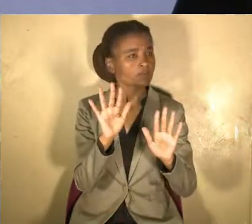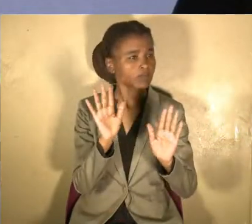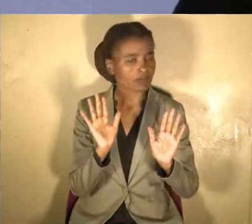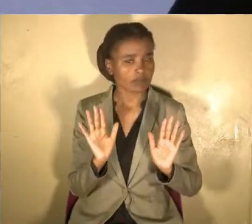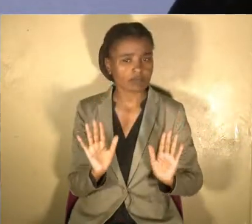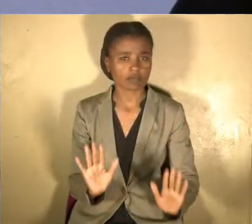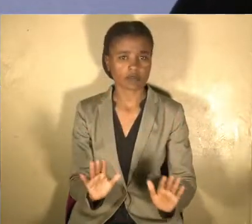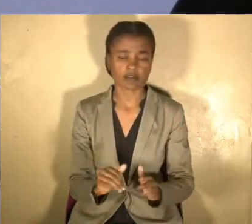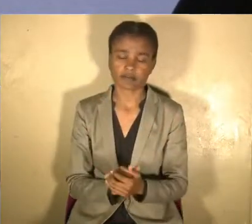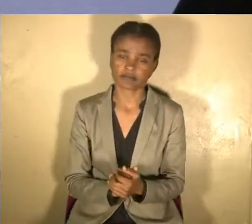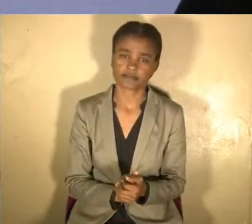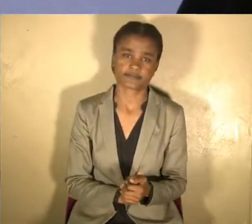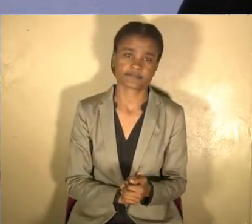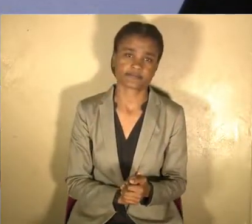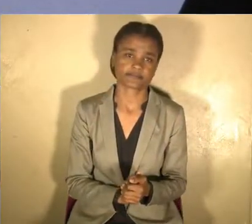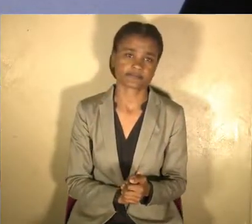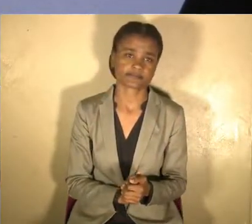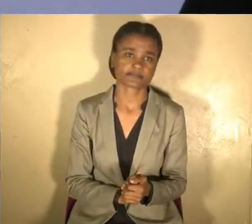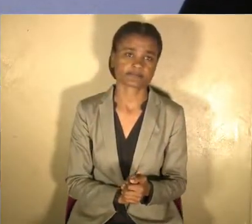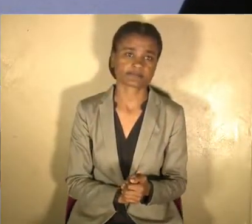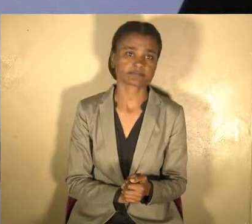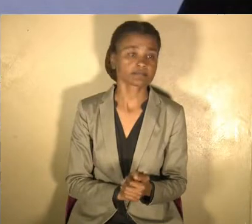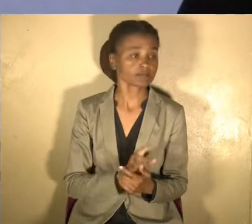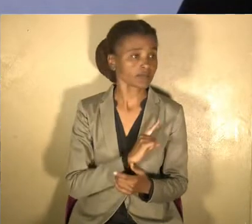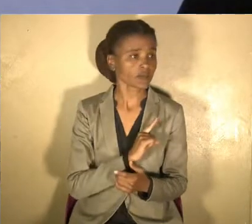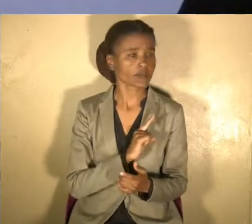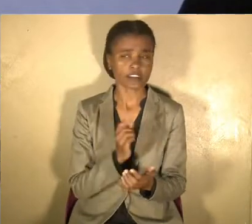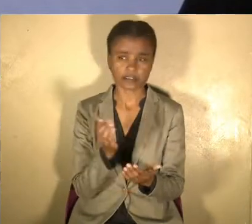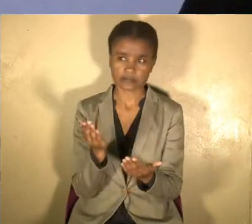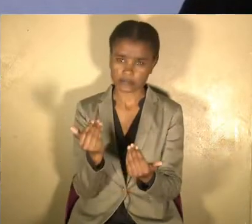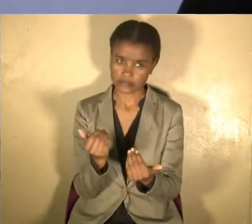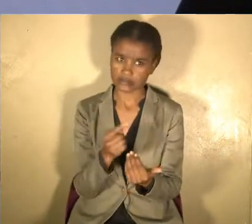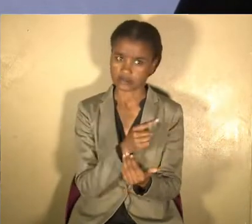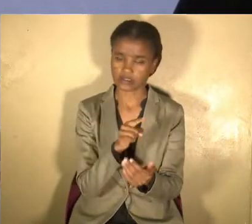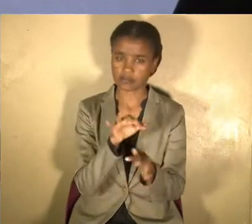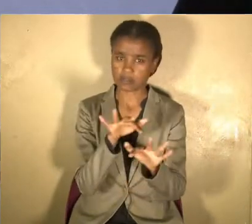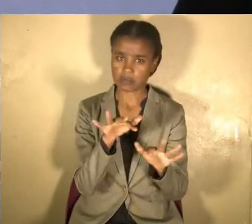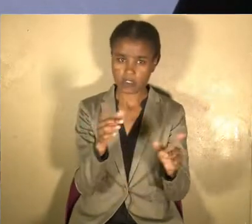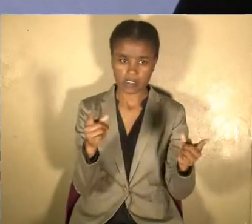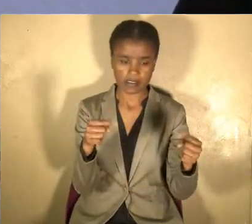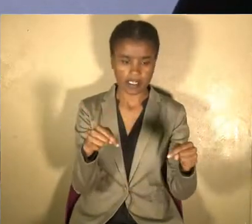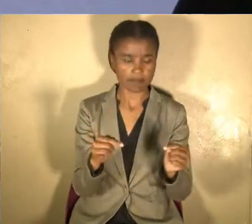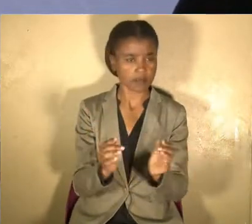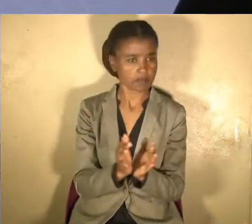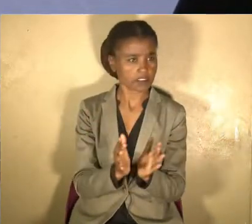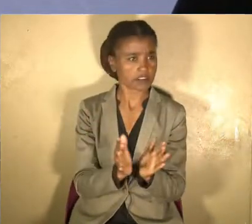the participant who understand the topic which you were